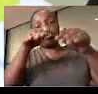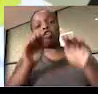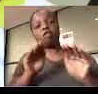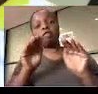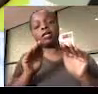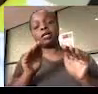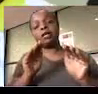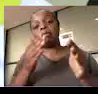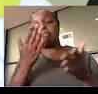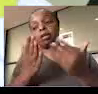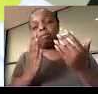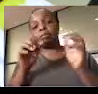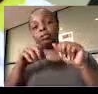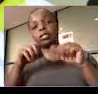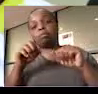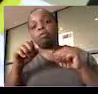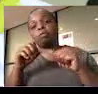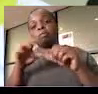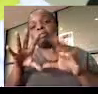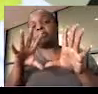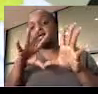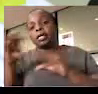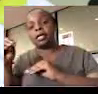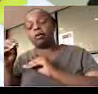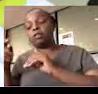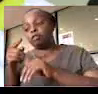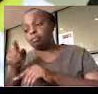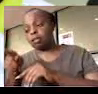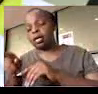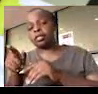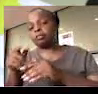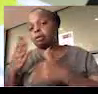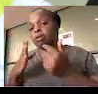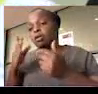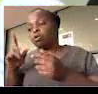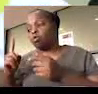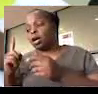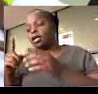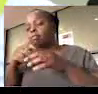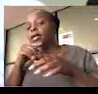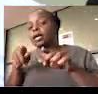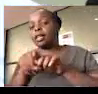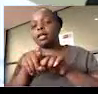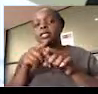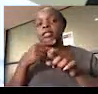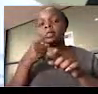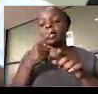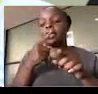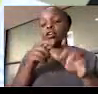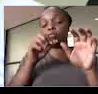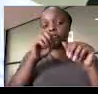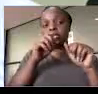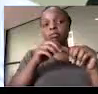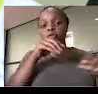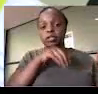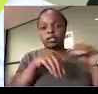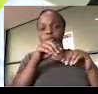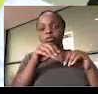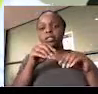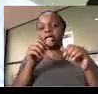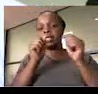get a bus to take these people, to transport these people to a country. Someone will give you a pickup. But